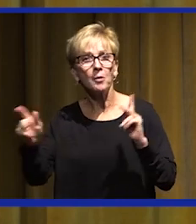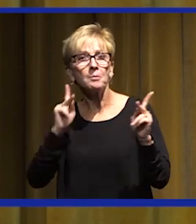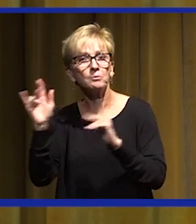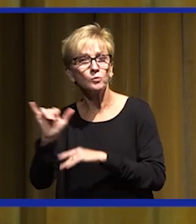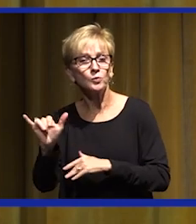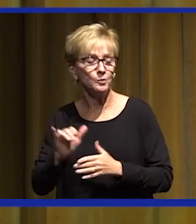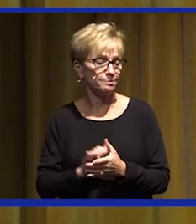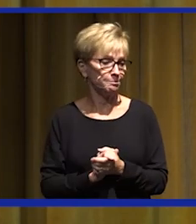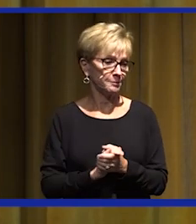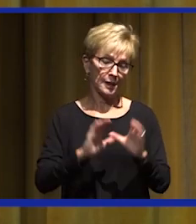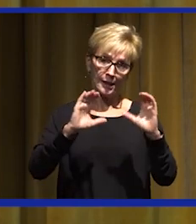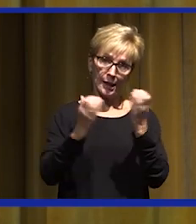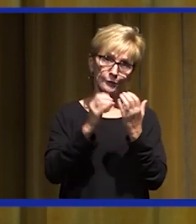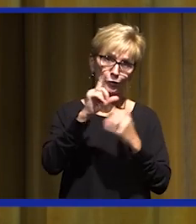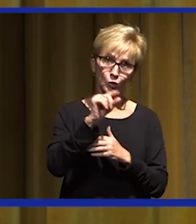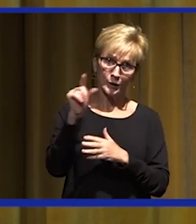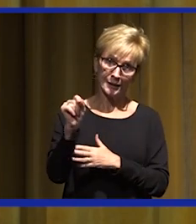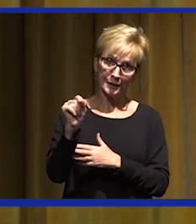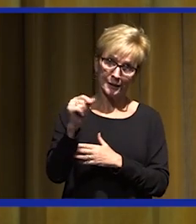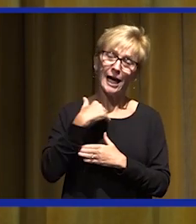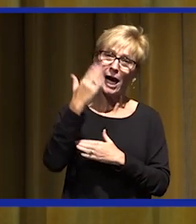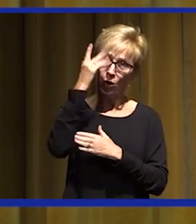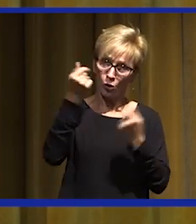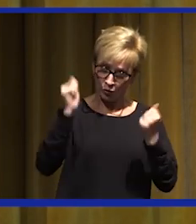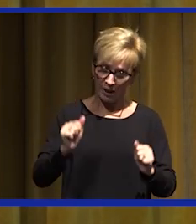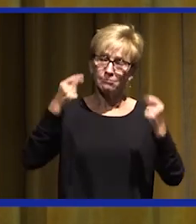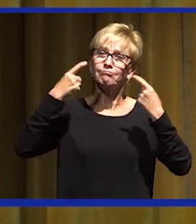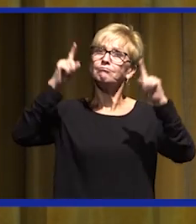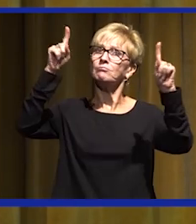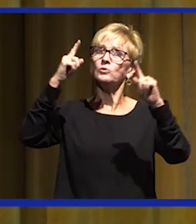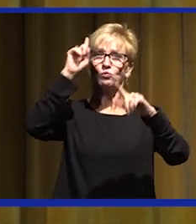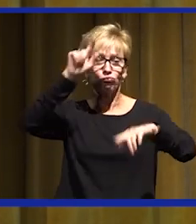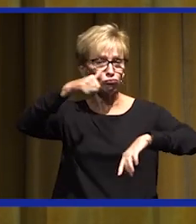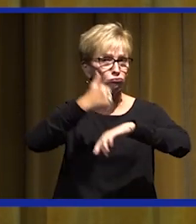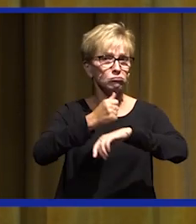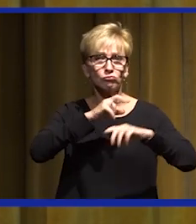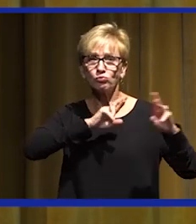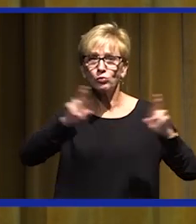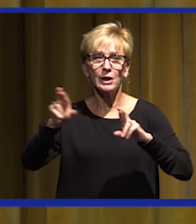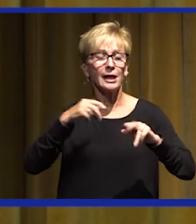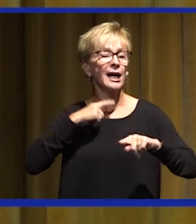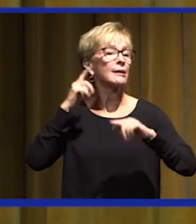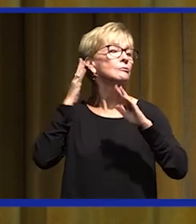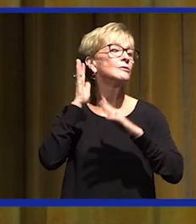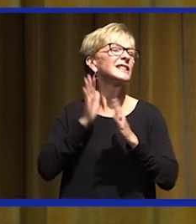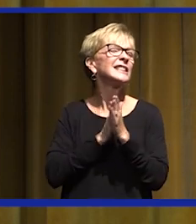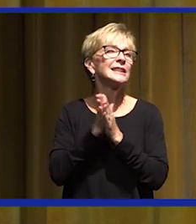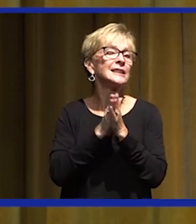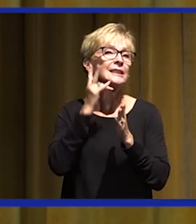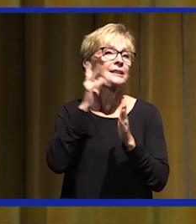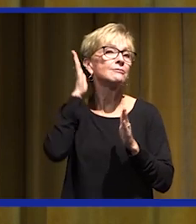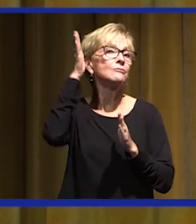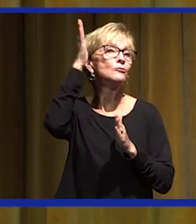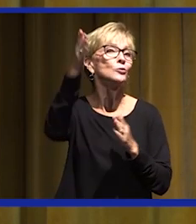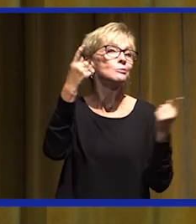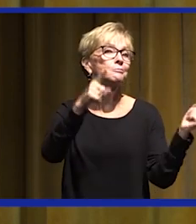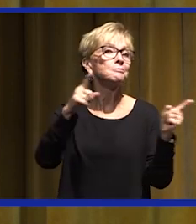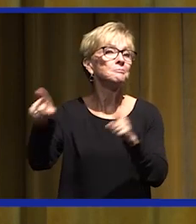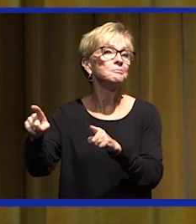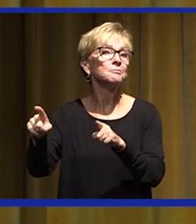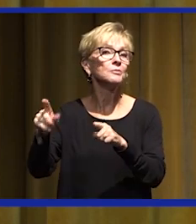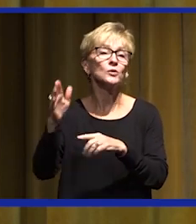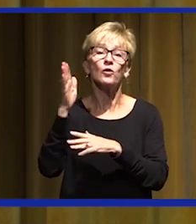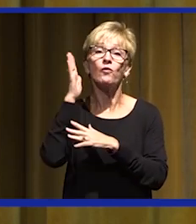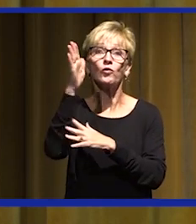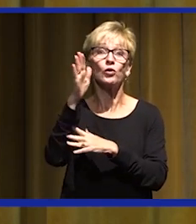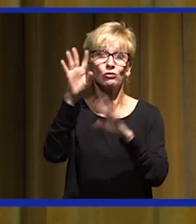Class of 2020, I know you can accomplish what you set your mind to, and I can't wait to see what is in store for us. The future is